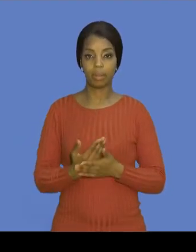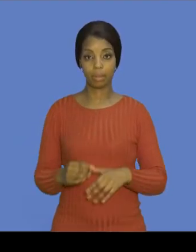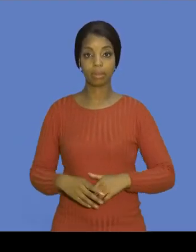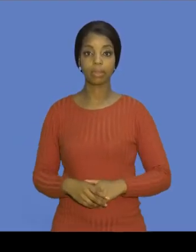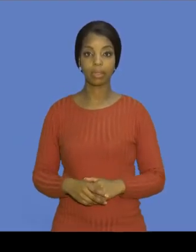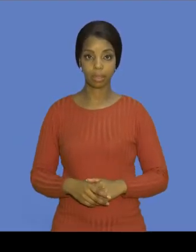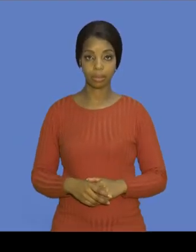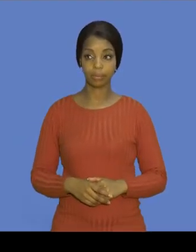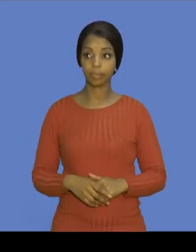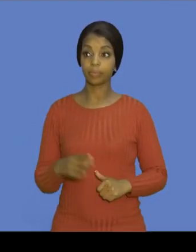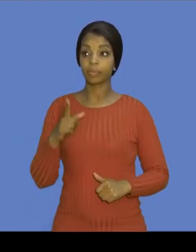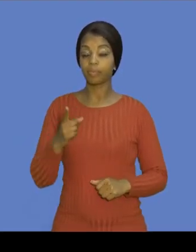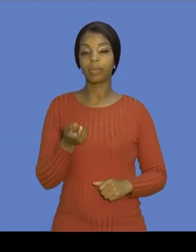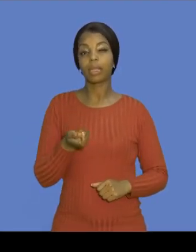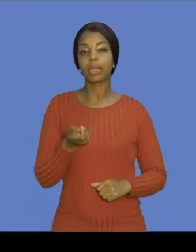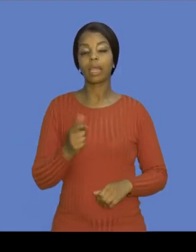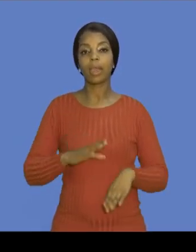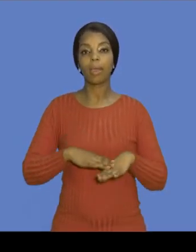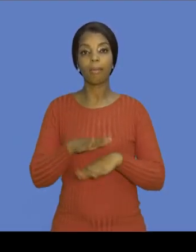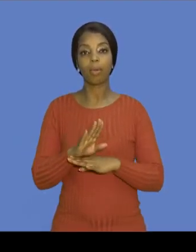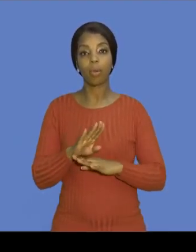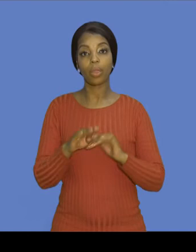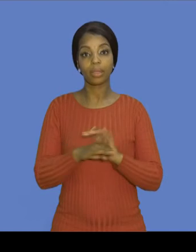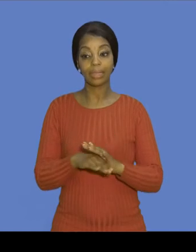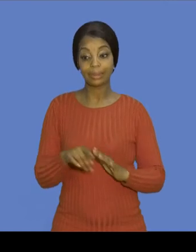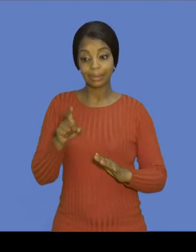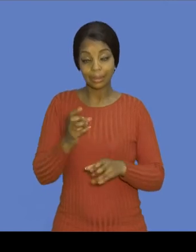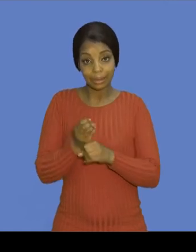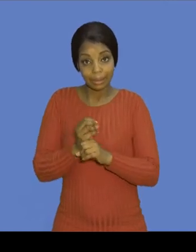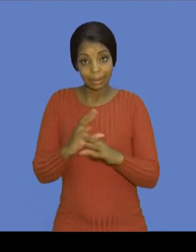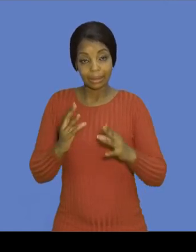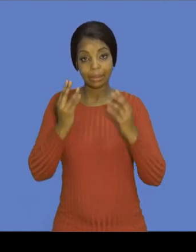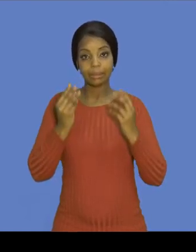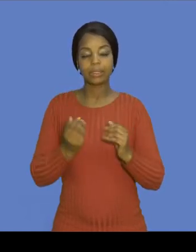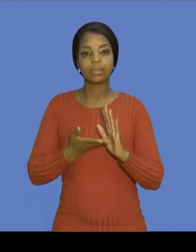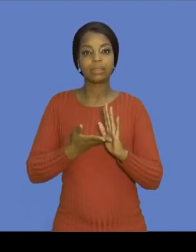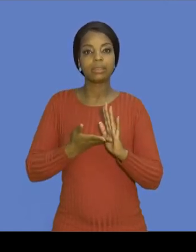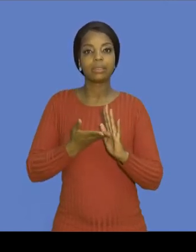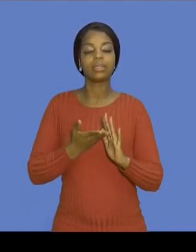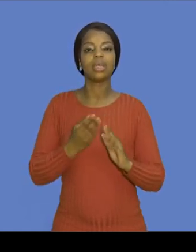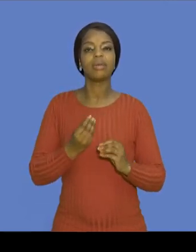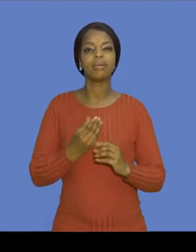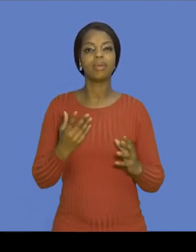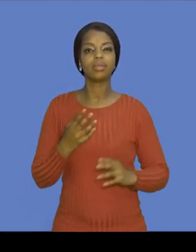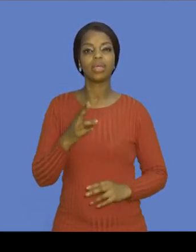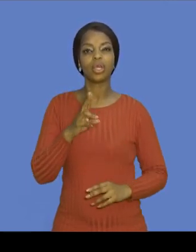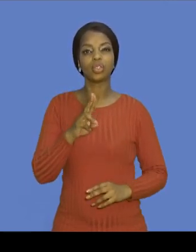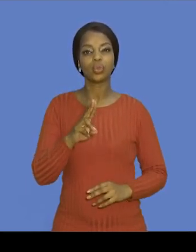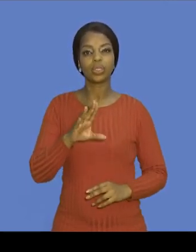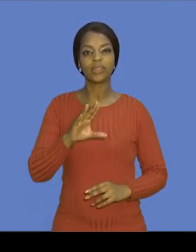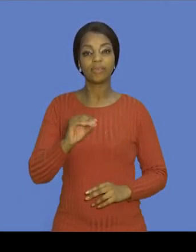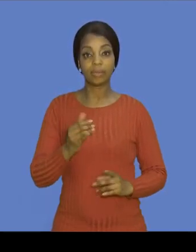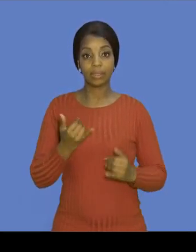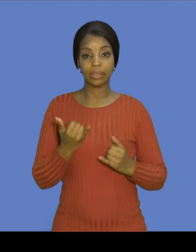to 10 years, it's slightly more than the initial increase, which was the 250. So it's a